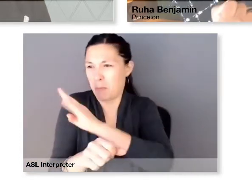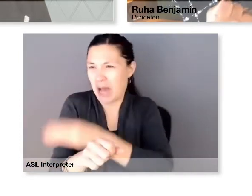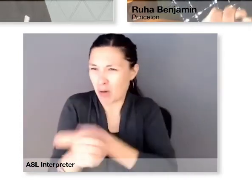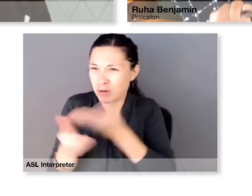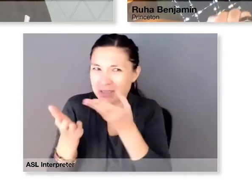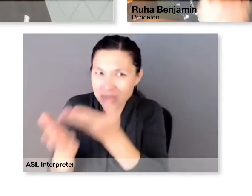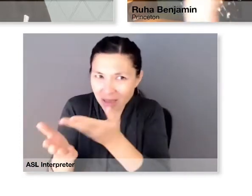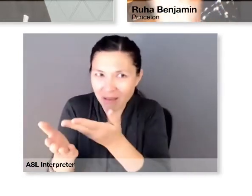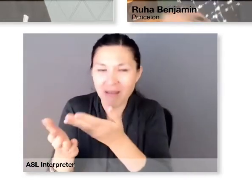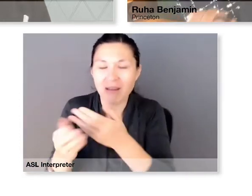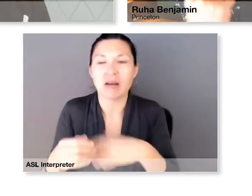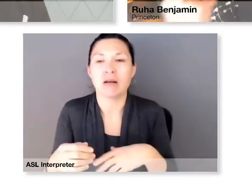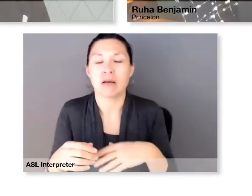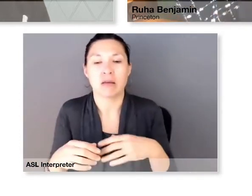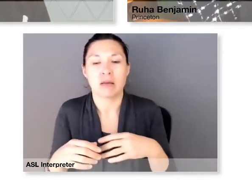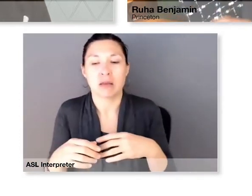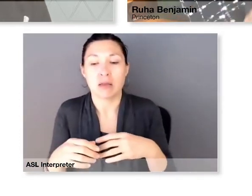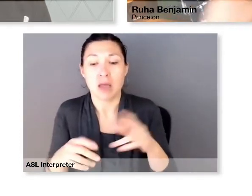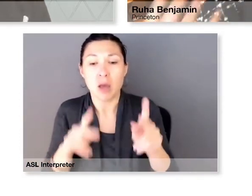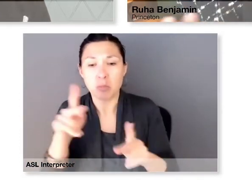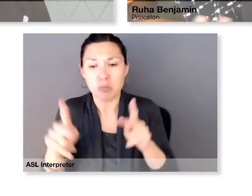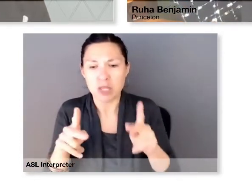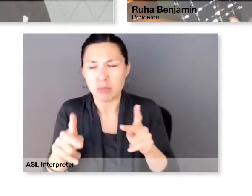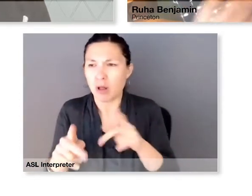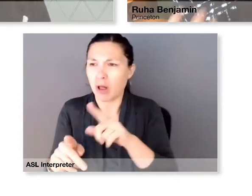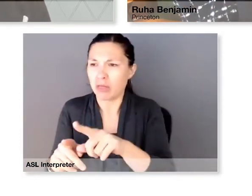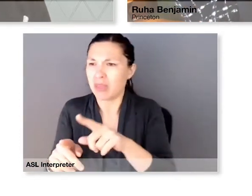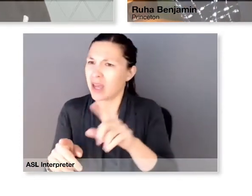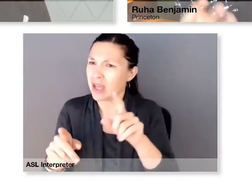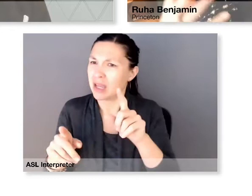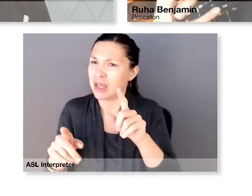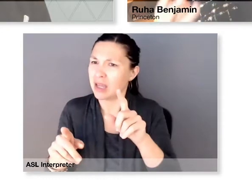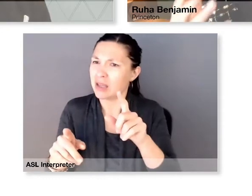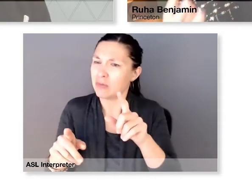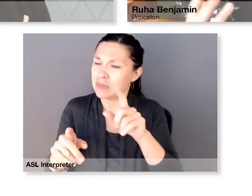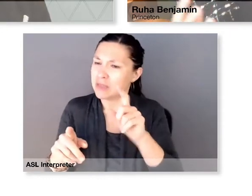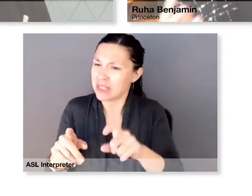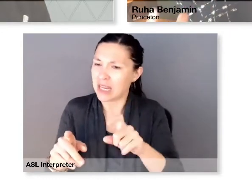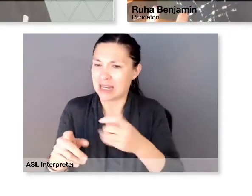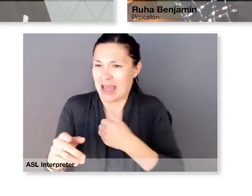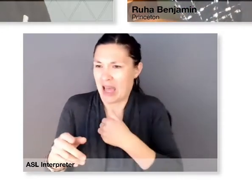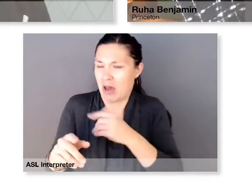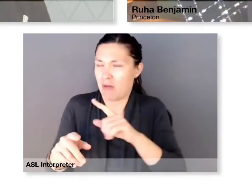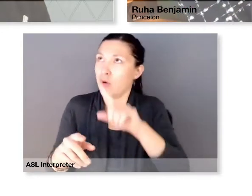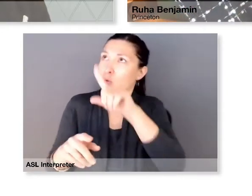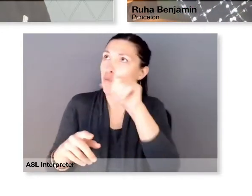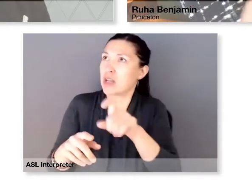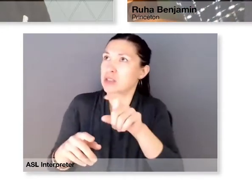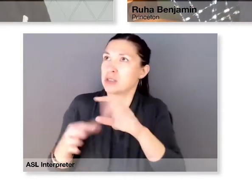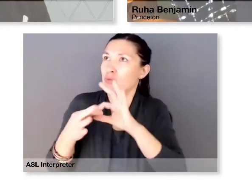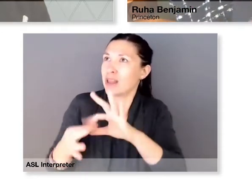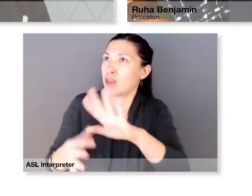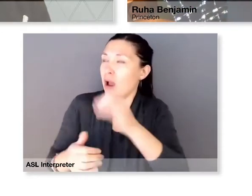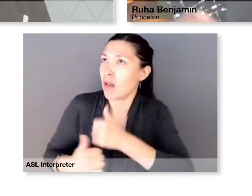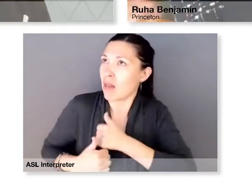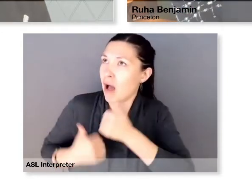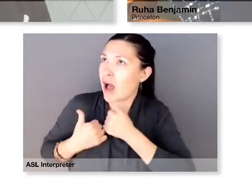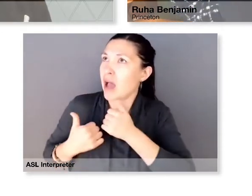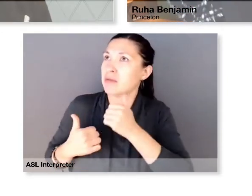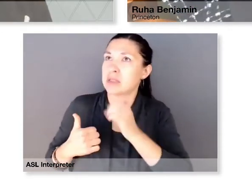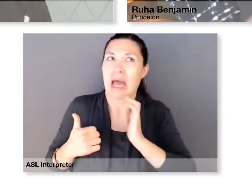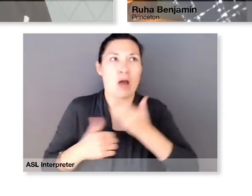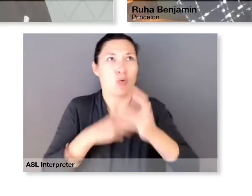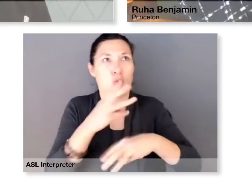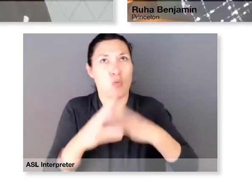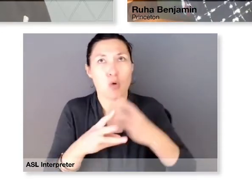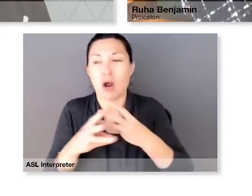people can't ask meaningful questions about their lives, about their world, and then have the resources to produce the data, produce